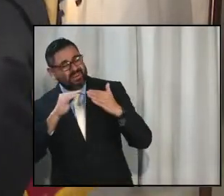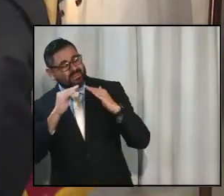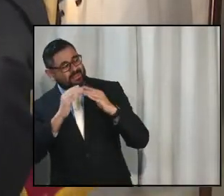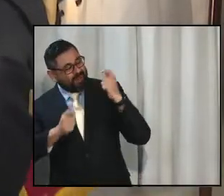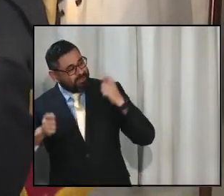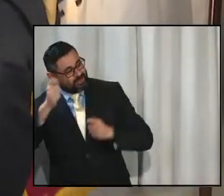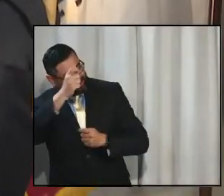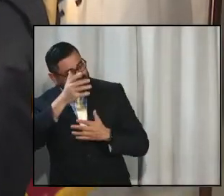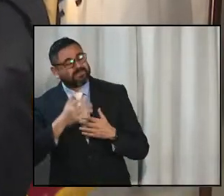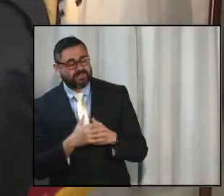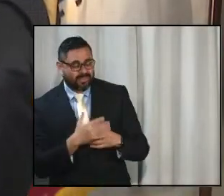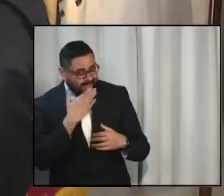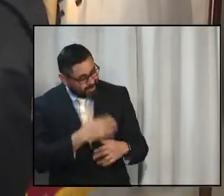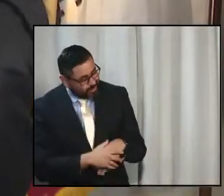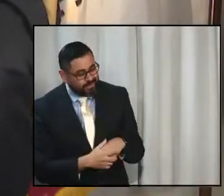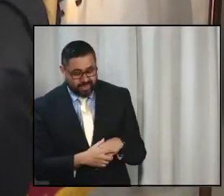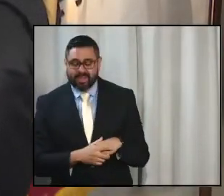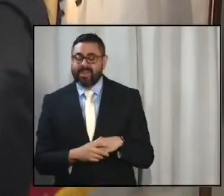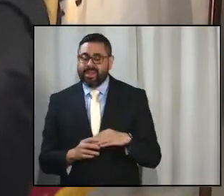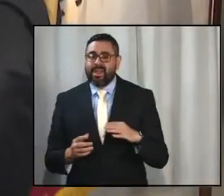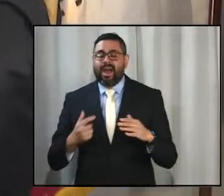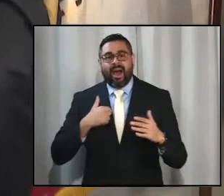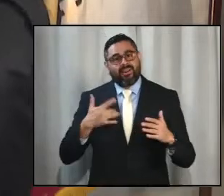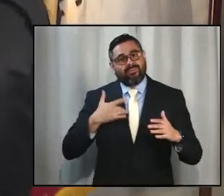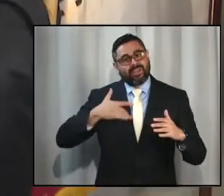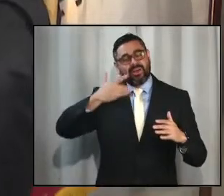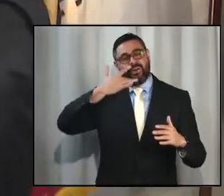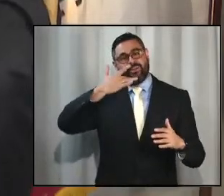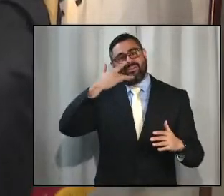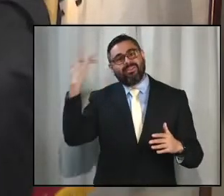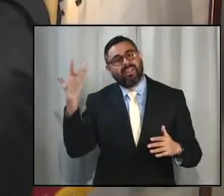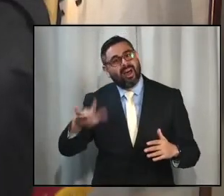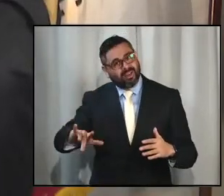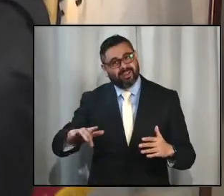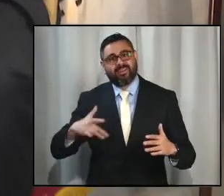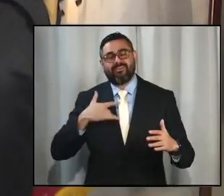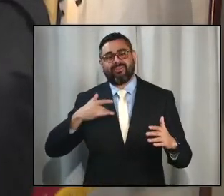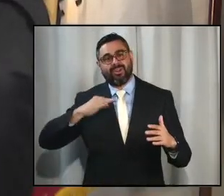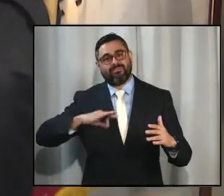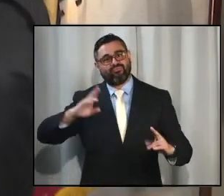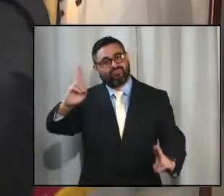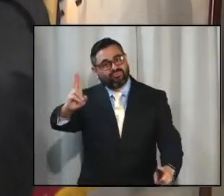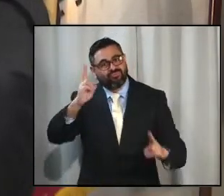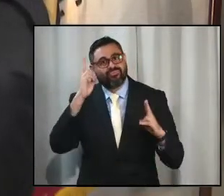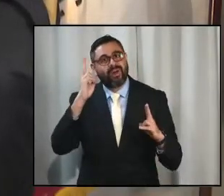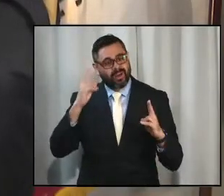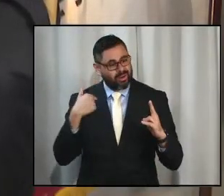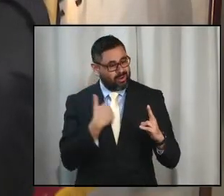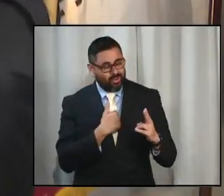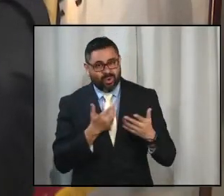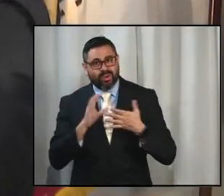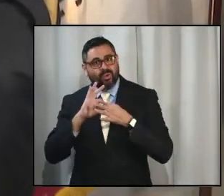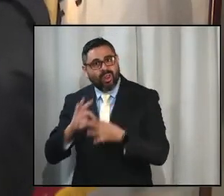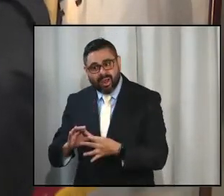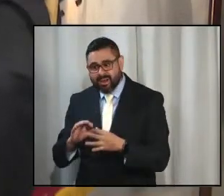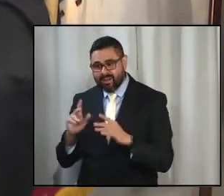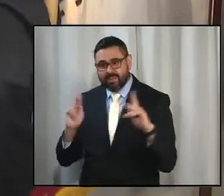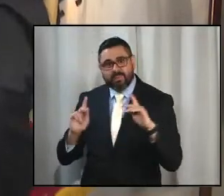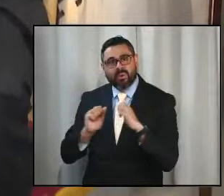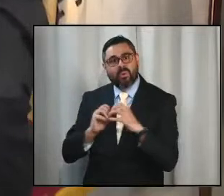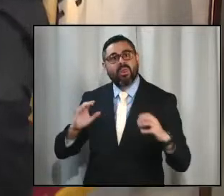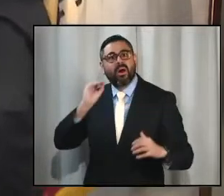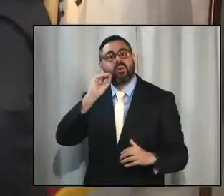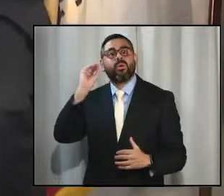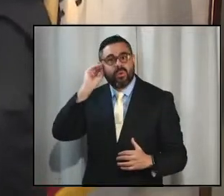me. I'm privileged to be here today, and I'm happy to be joining you to discuss our efforts surrounding homelessness and the